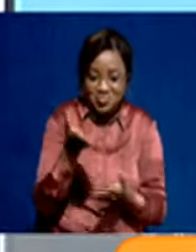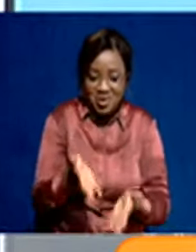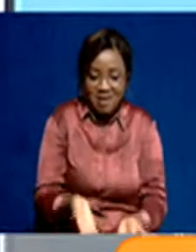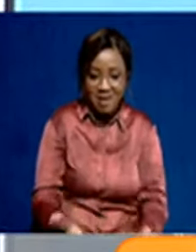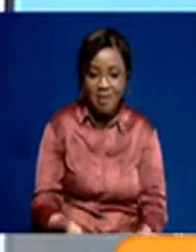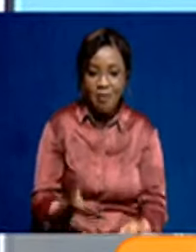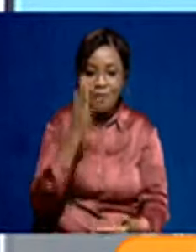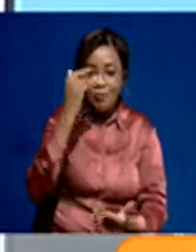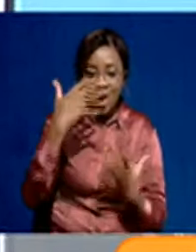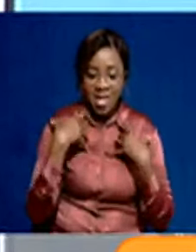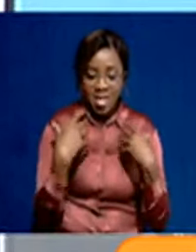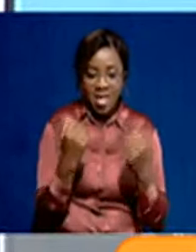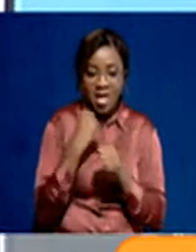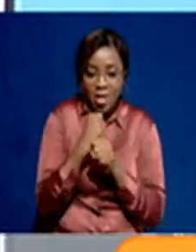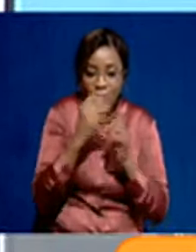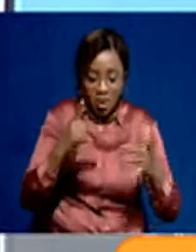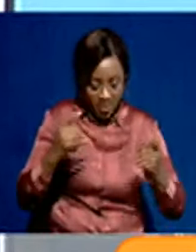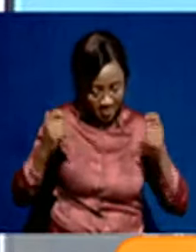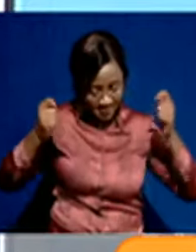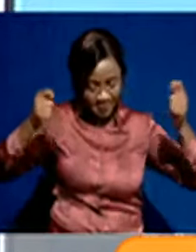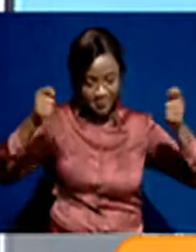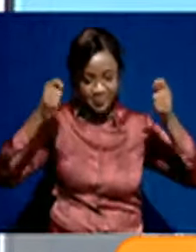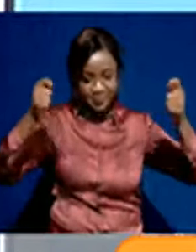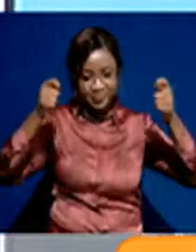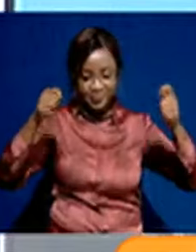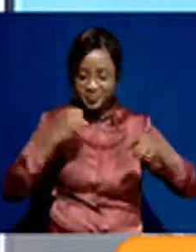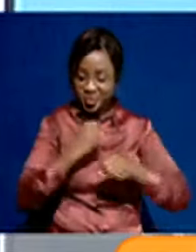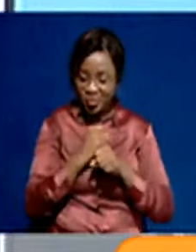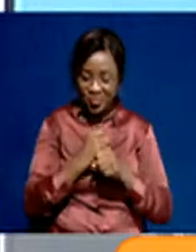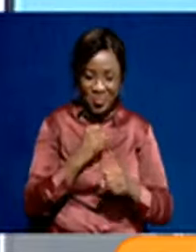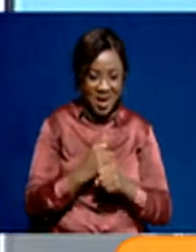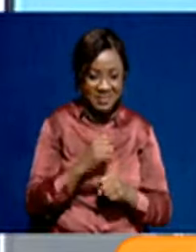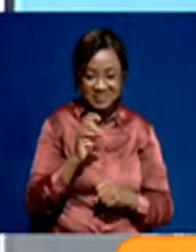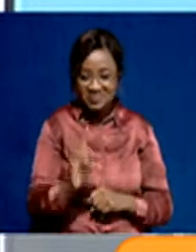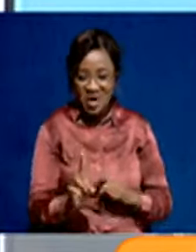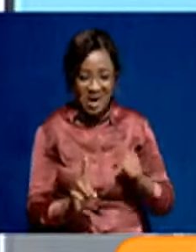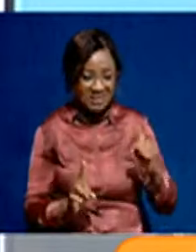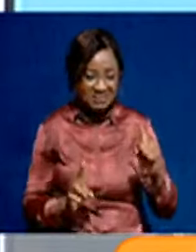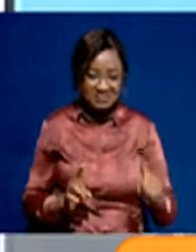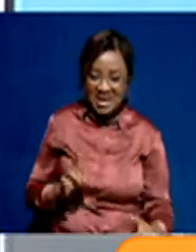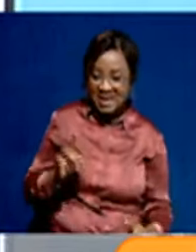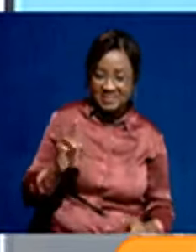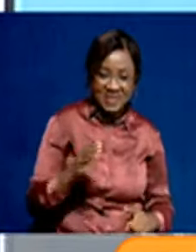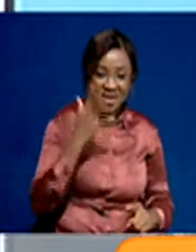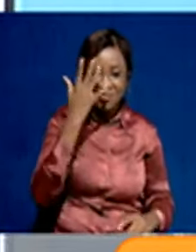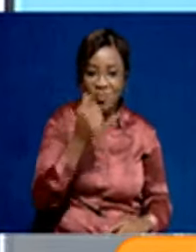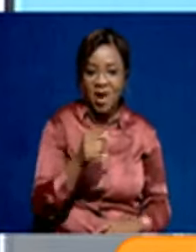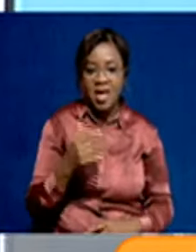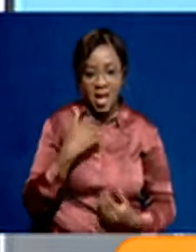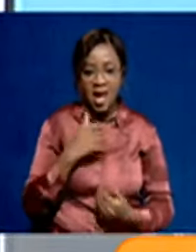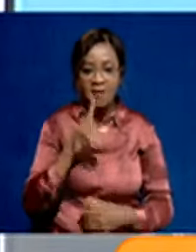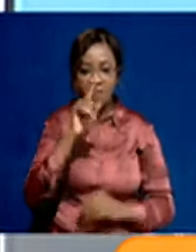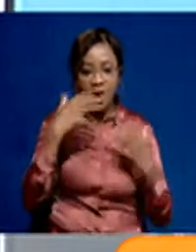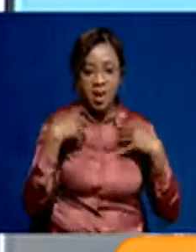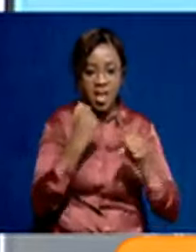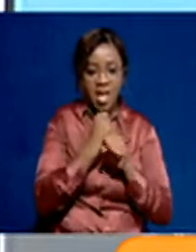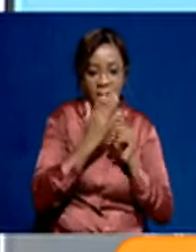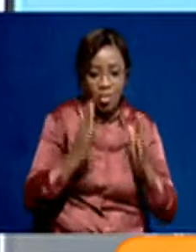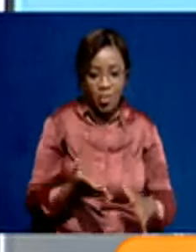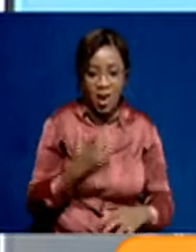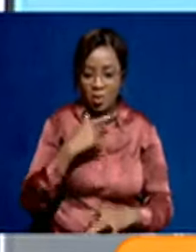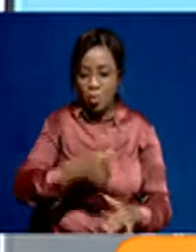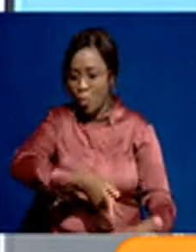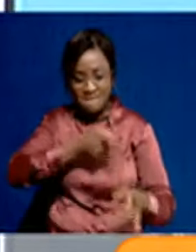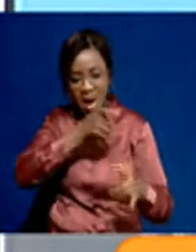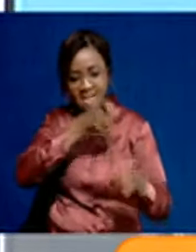after healthcare workers at the facility went on a go-slow over the alleged harassment of a medic at the facility on Monday this week.